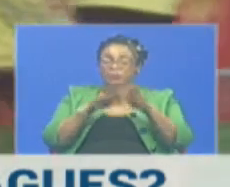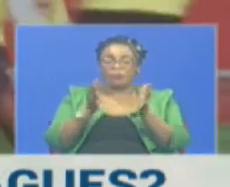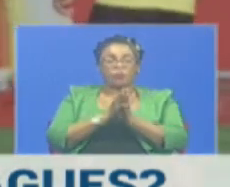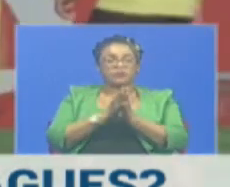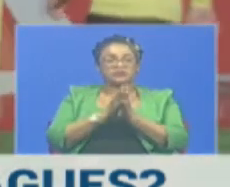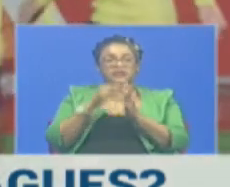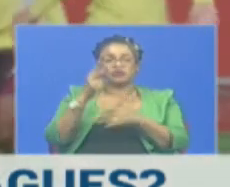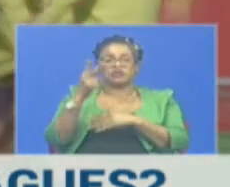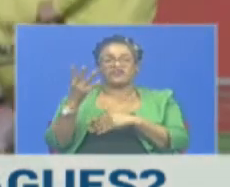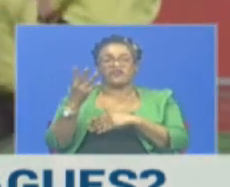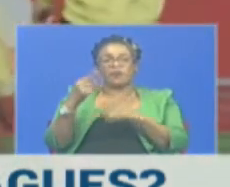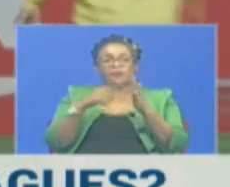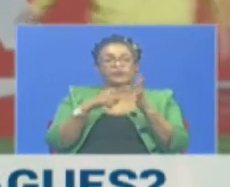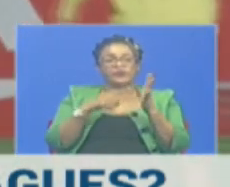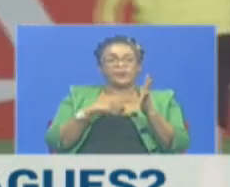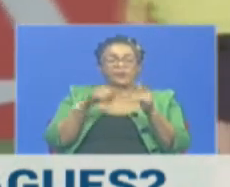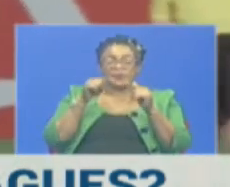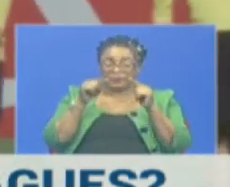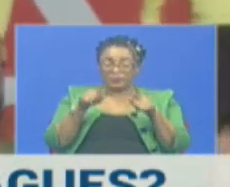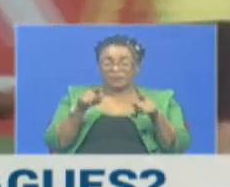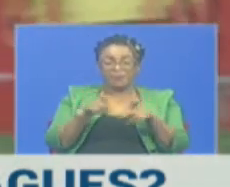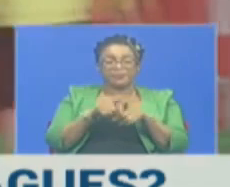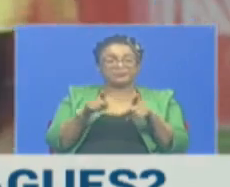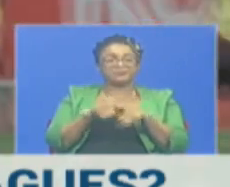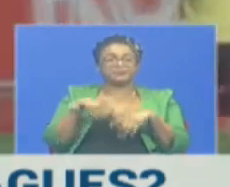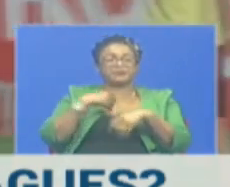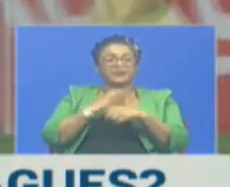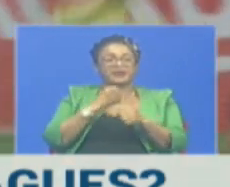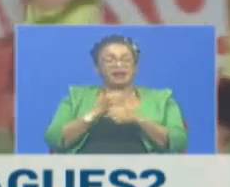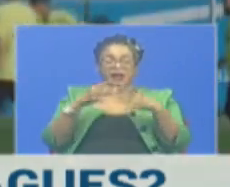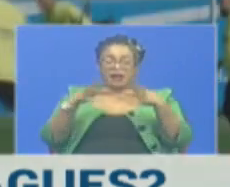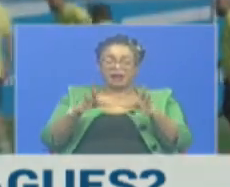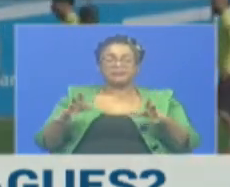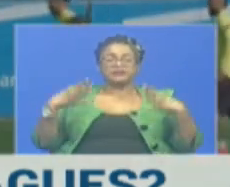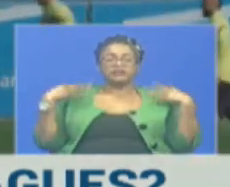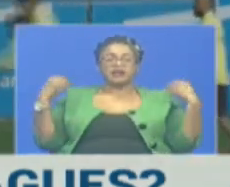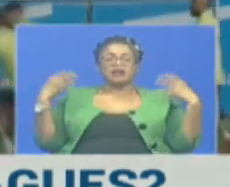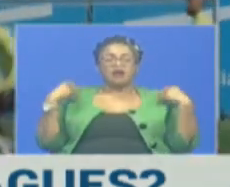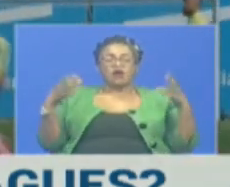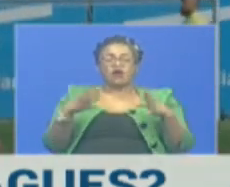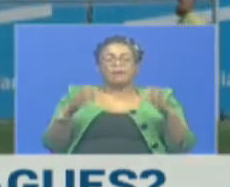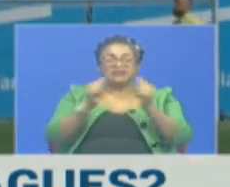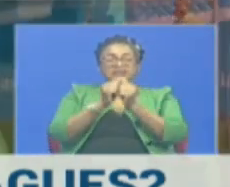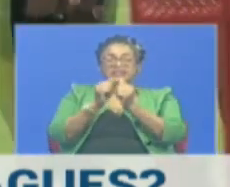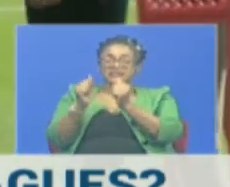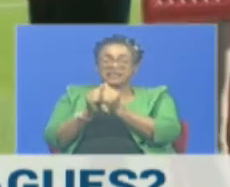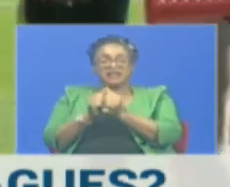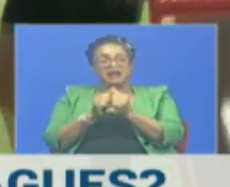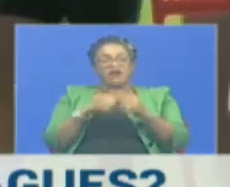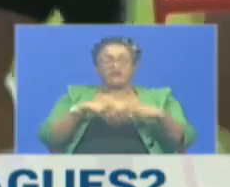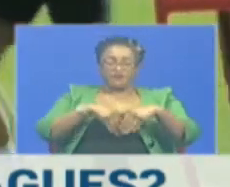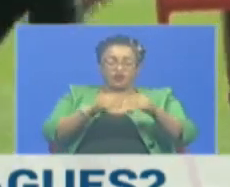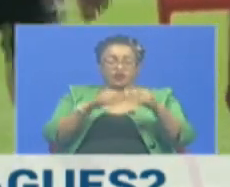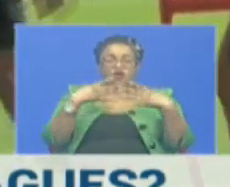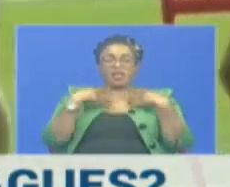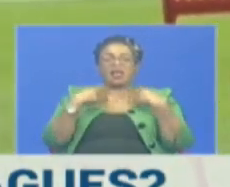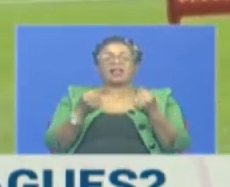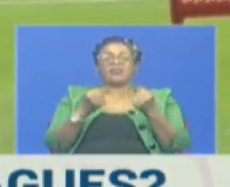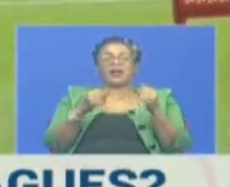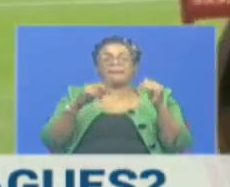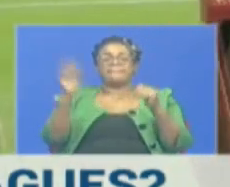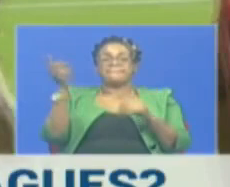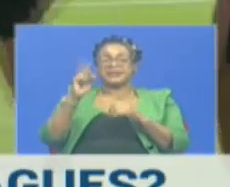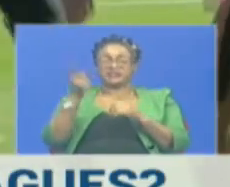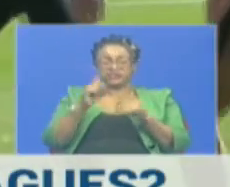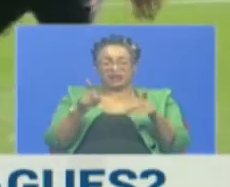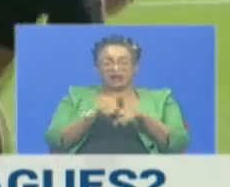24 points available. This even as Spanish clubs began training in groups of 10 players in line with health protocols as La